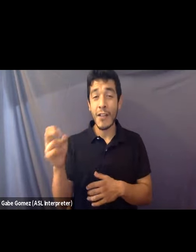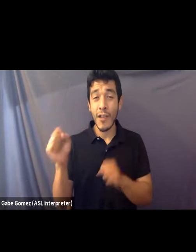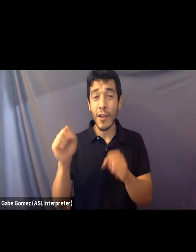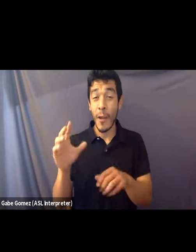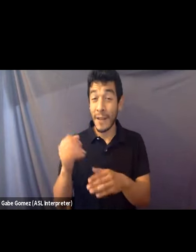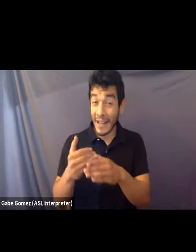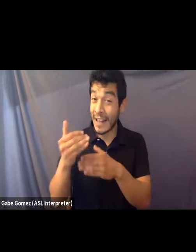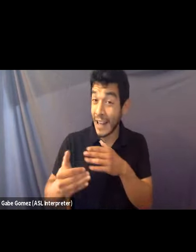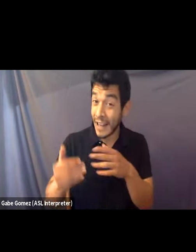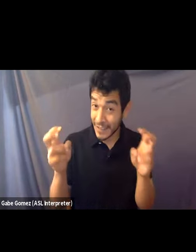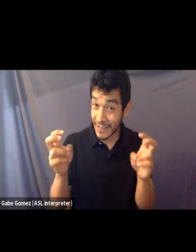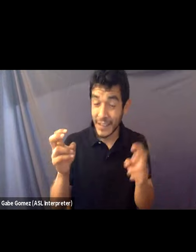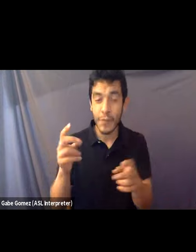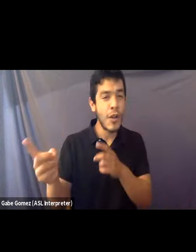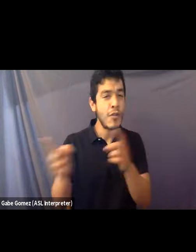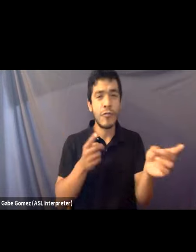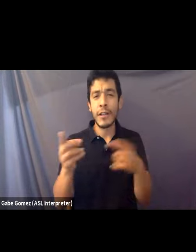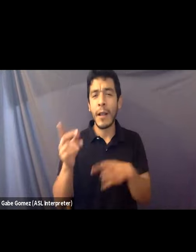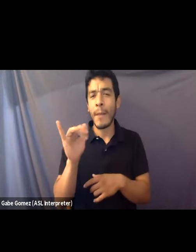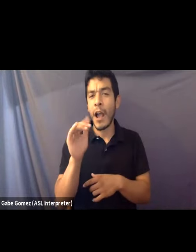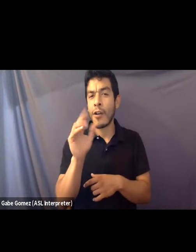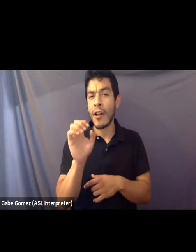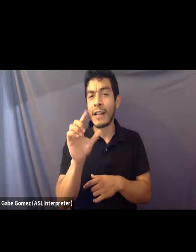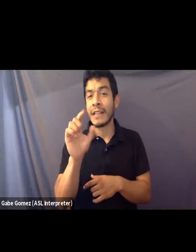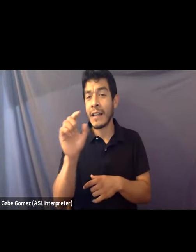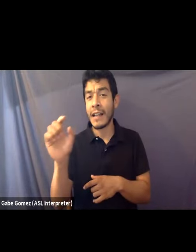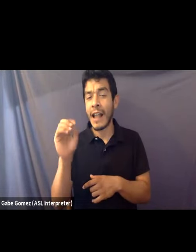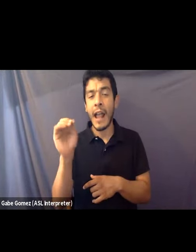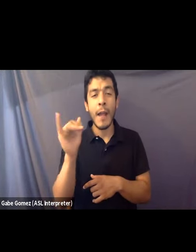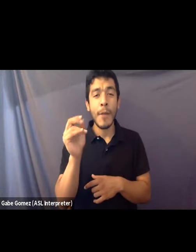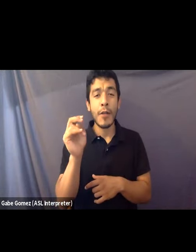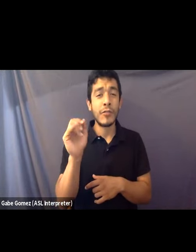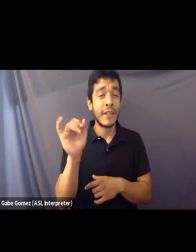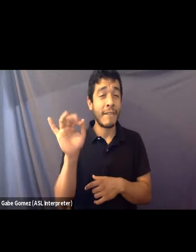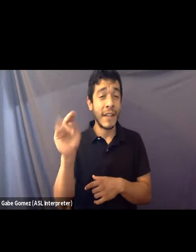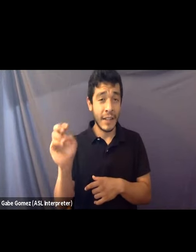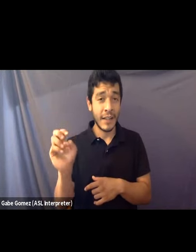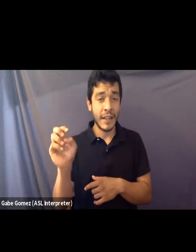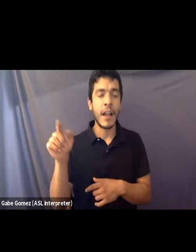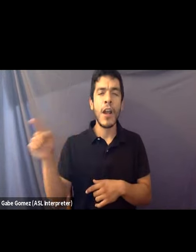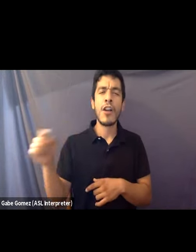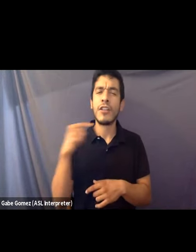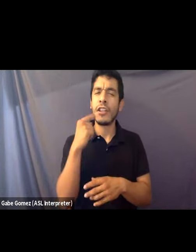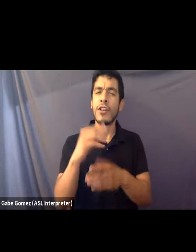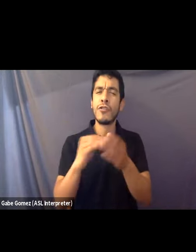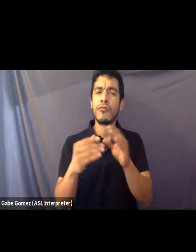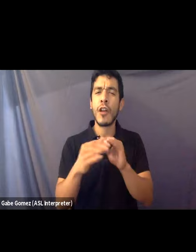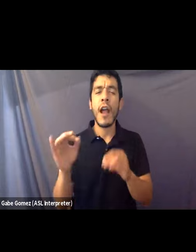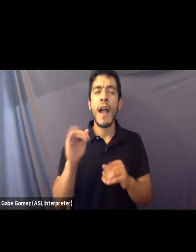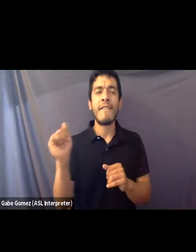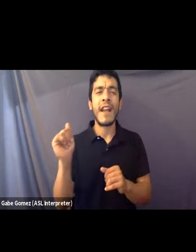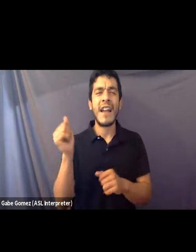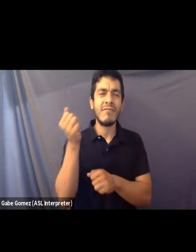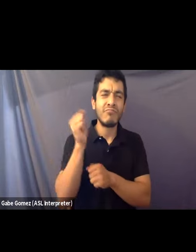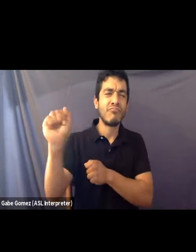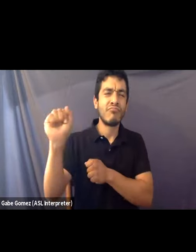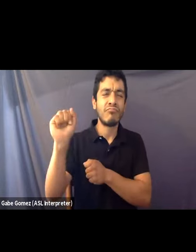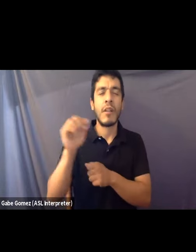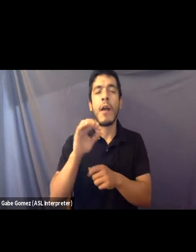was directed by Grace Lee and Marjon Safini. It tells a story of a defiant movement of women of color,